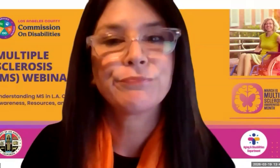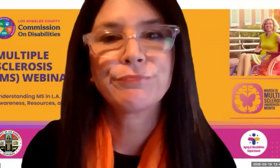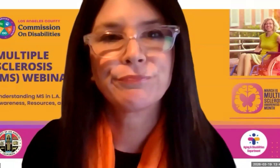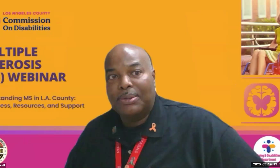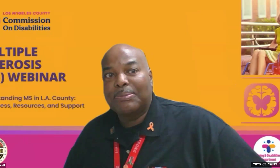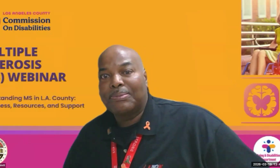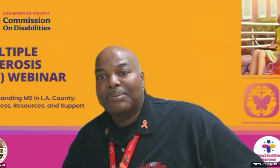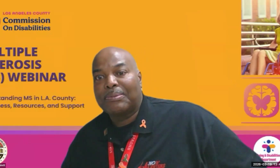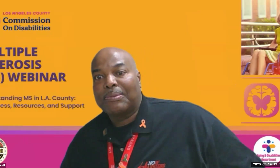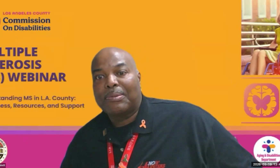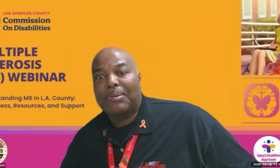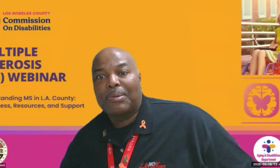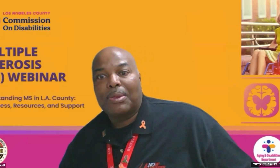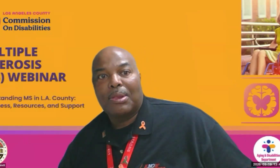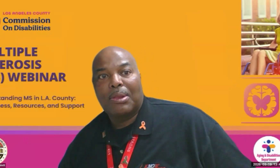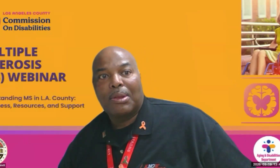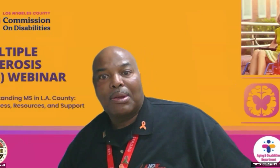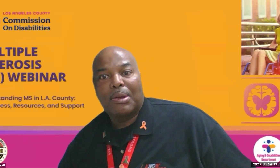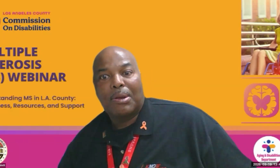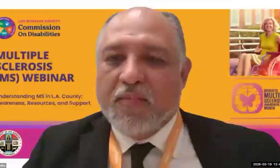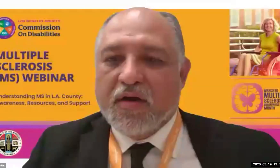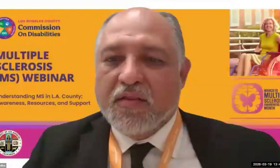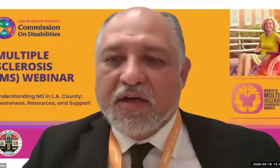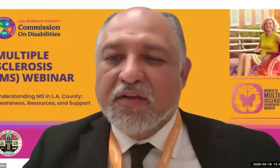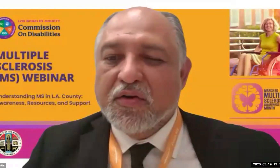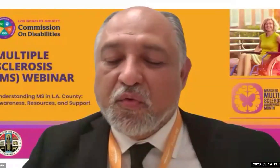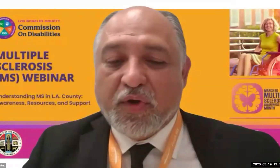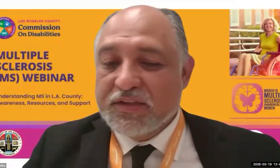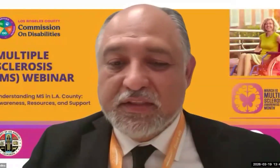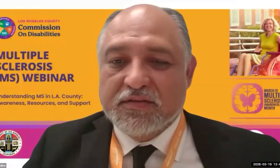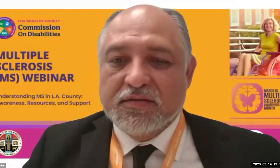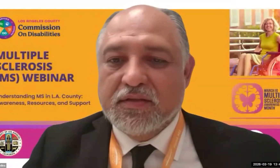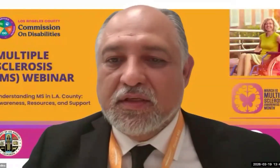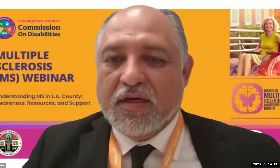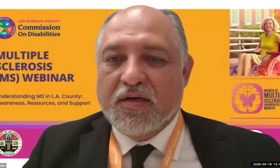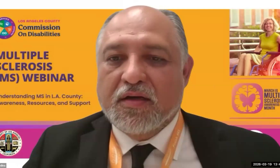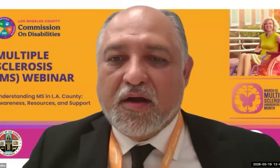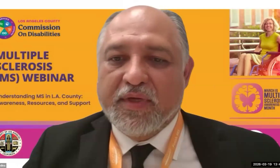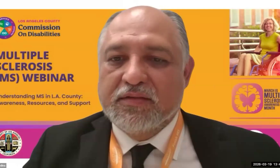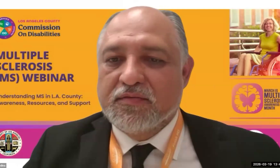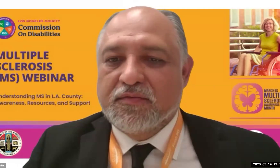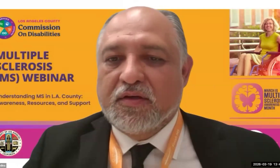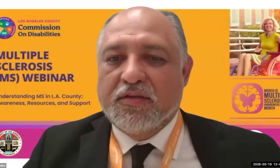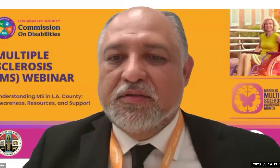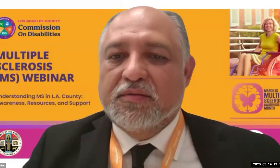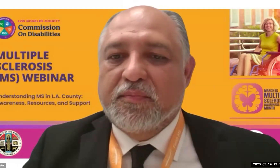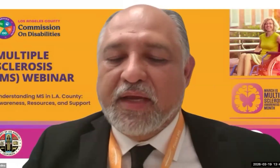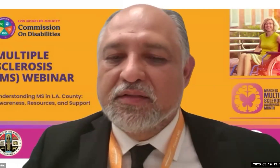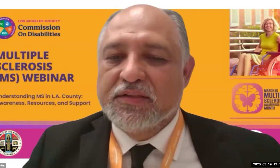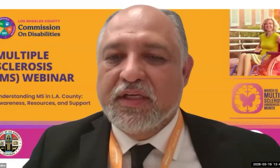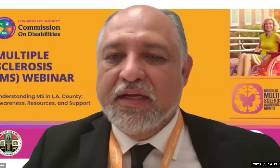Diego. Yes. Okay, great. Are there any other questions or comments for